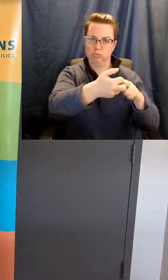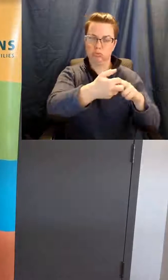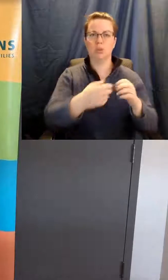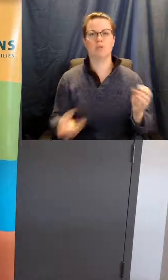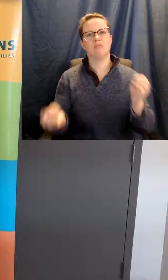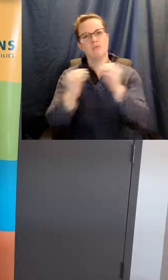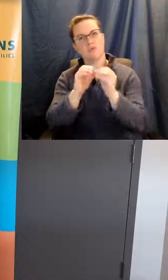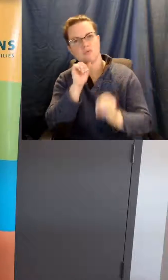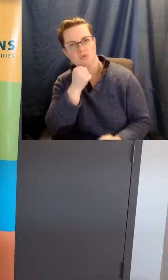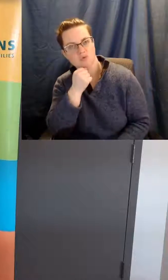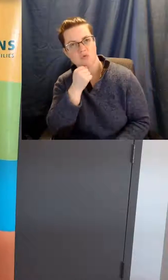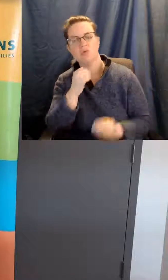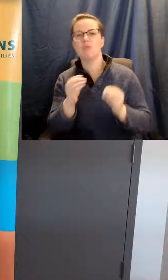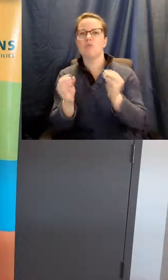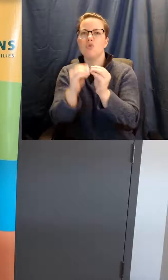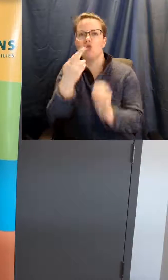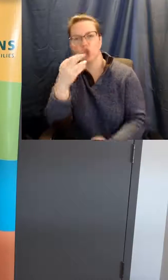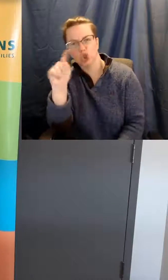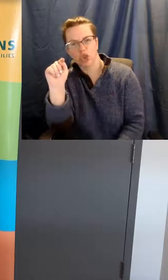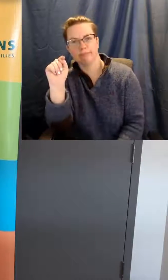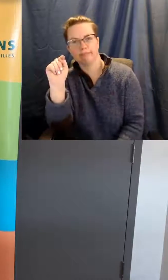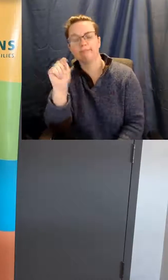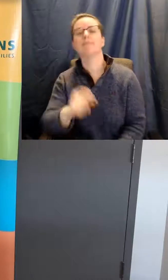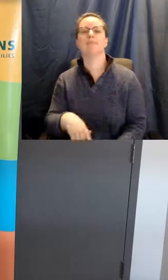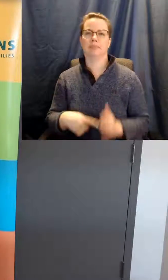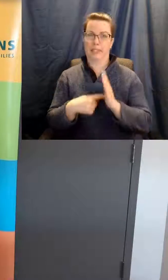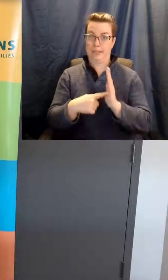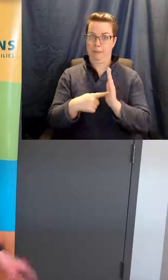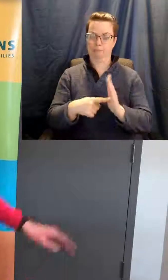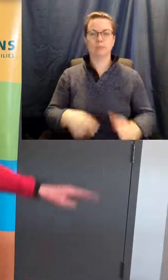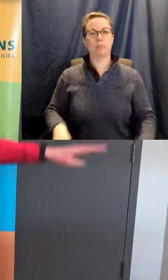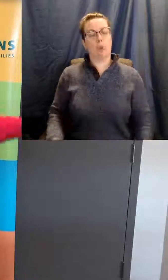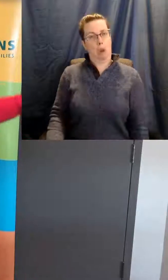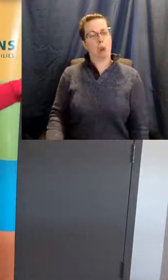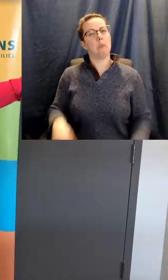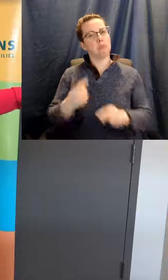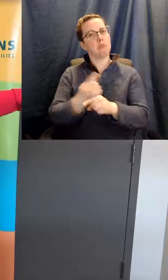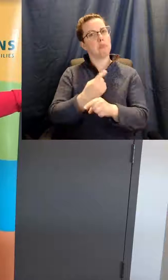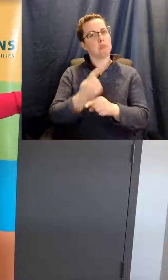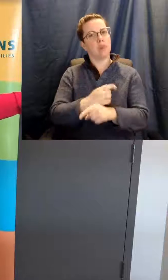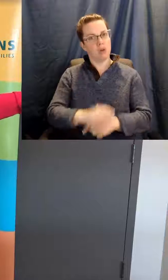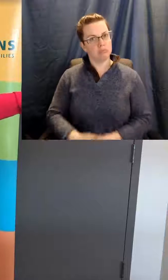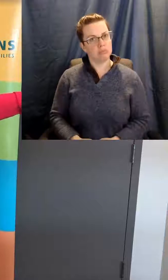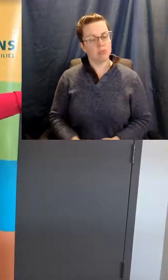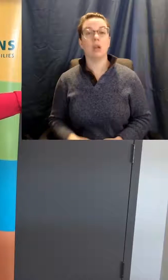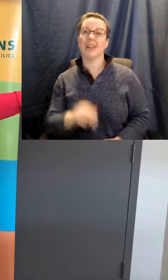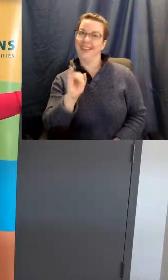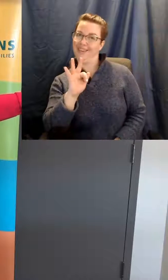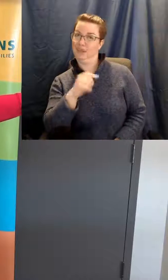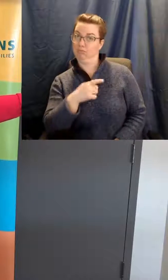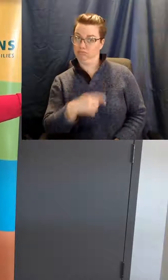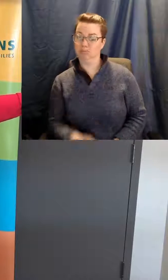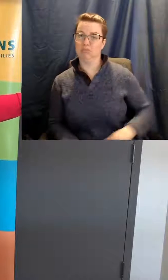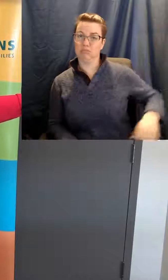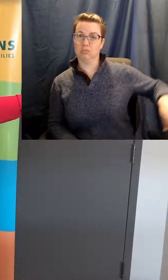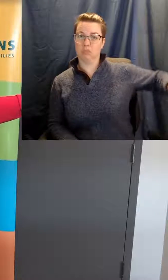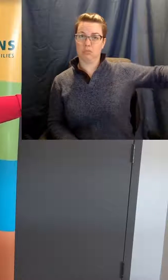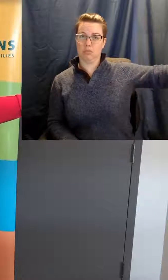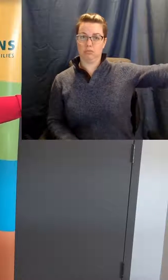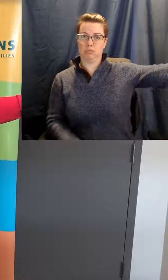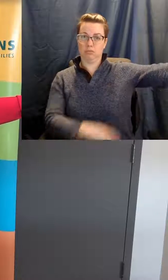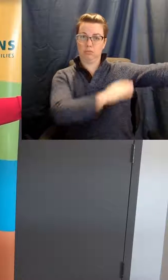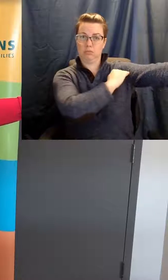that arrow goes straight down, hits your base of support. But let's say that I was to hold my arm out to the side, like